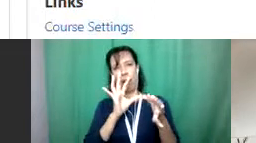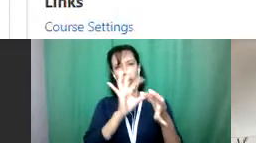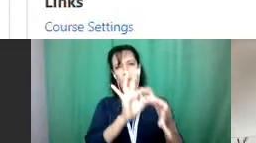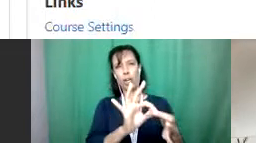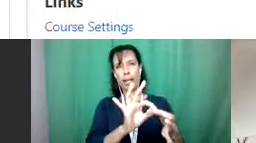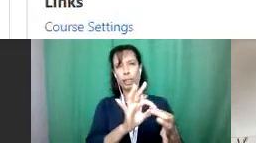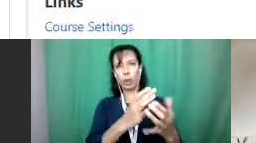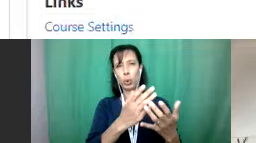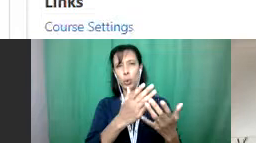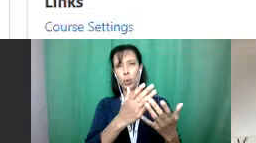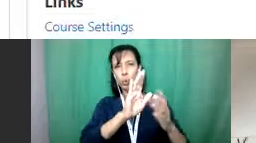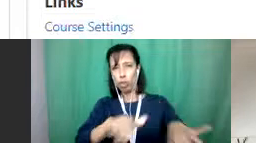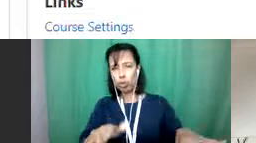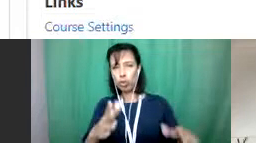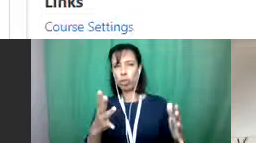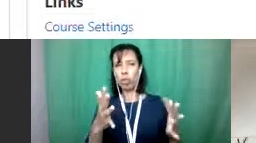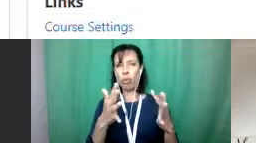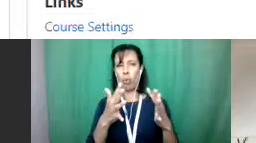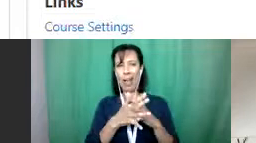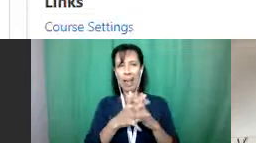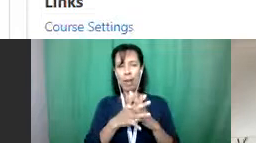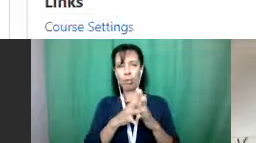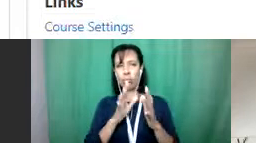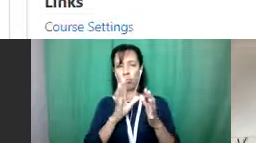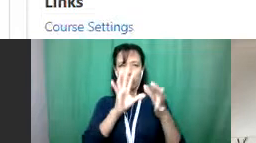that's the way that you want to take your research.